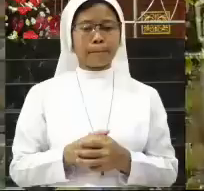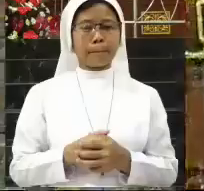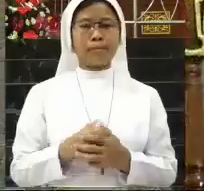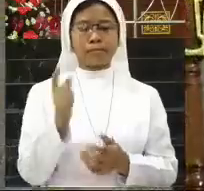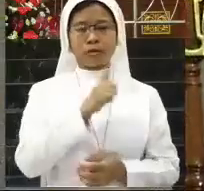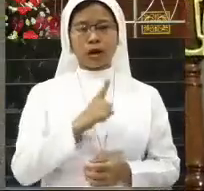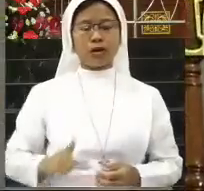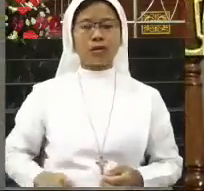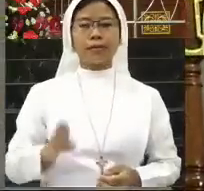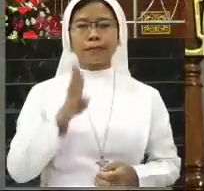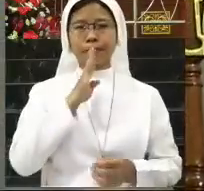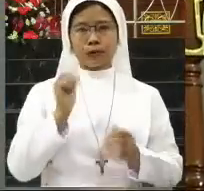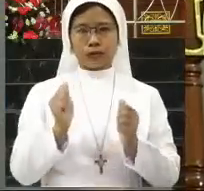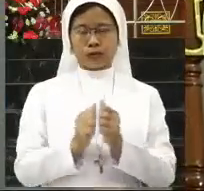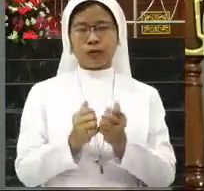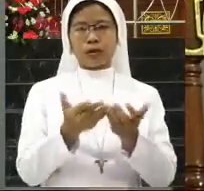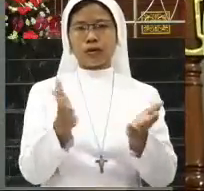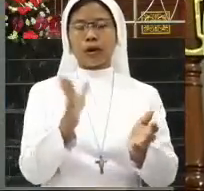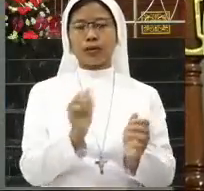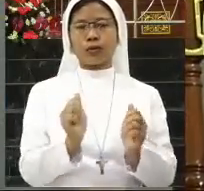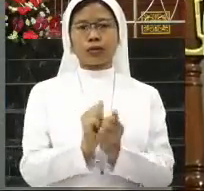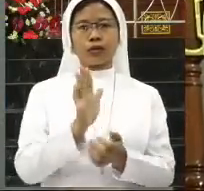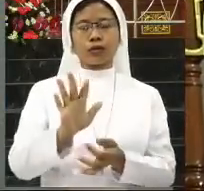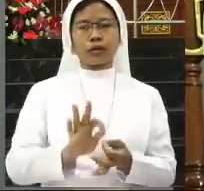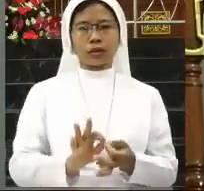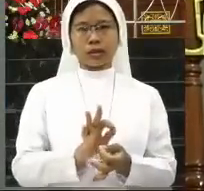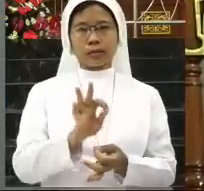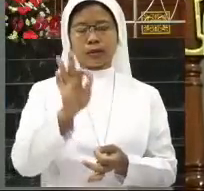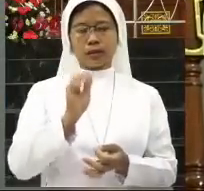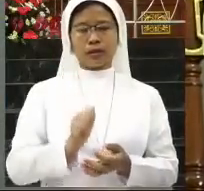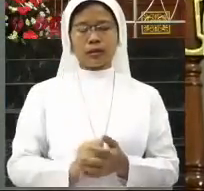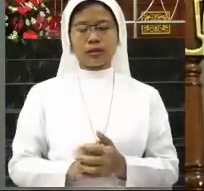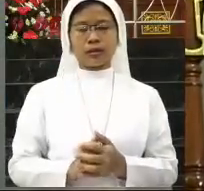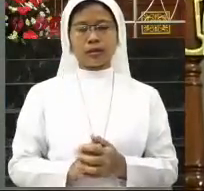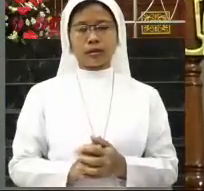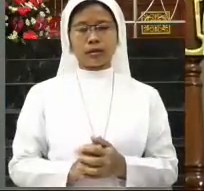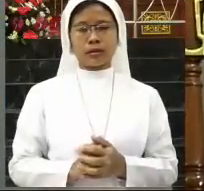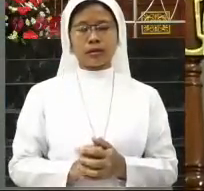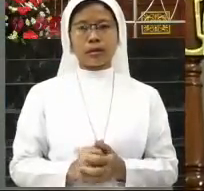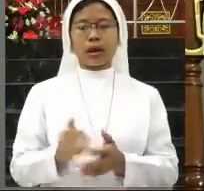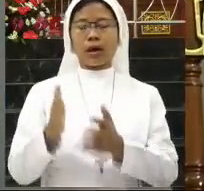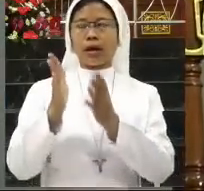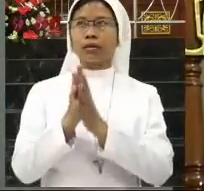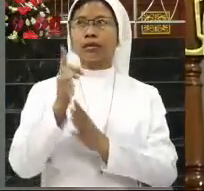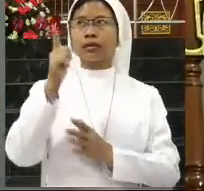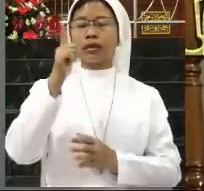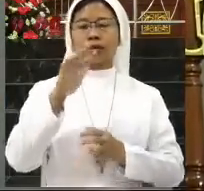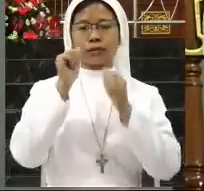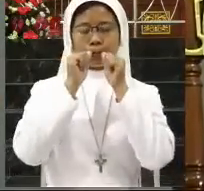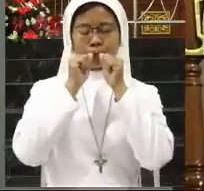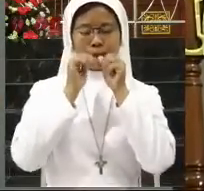The Lord be with you. And with your spirit. Bow down for the blessing.